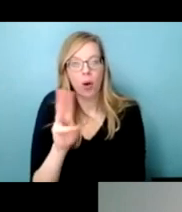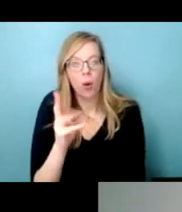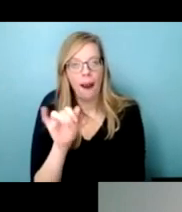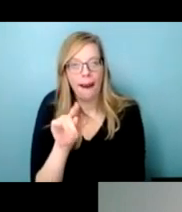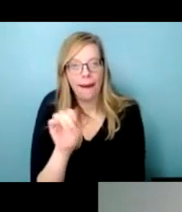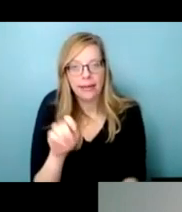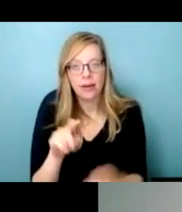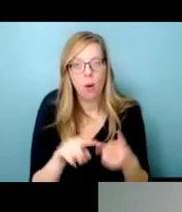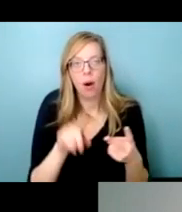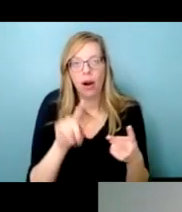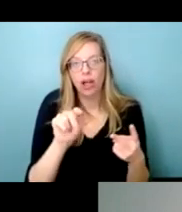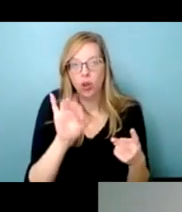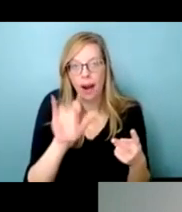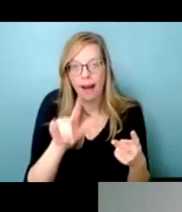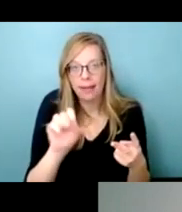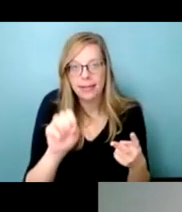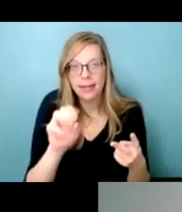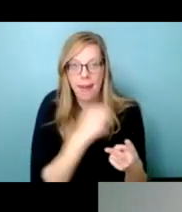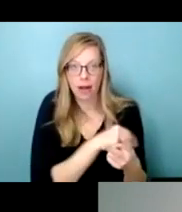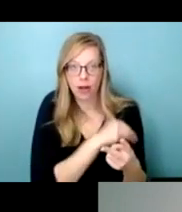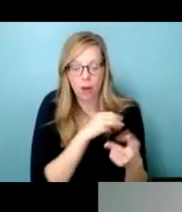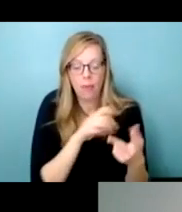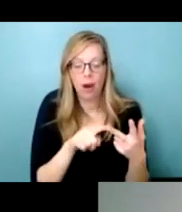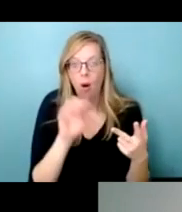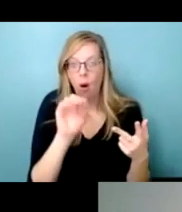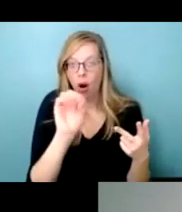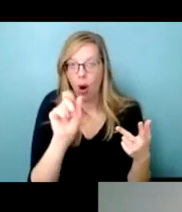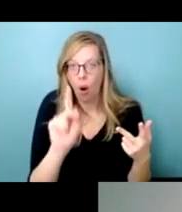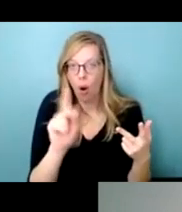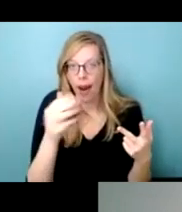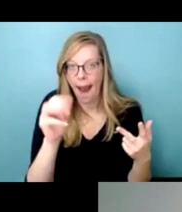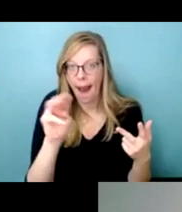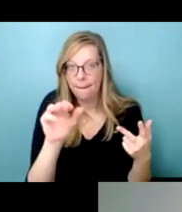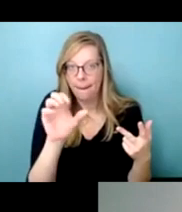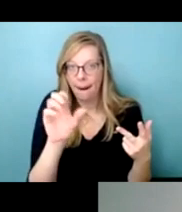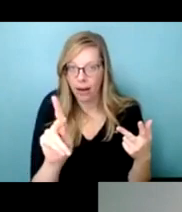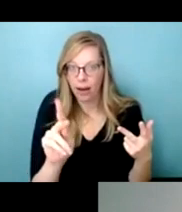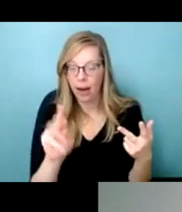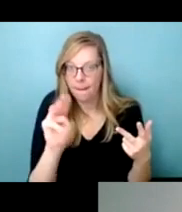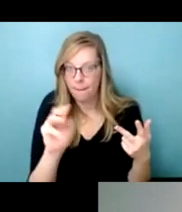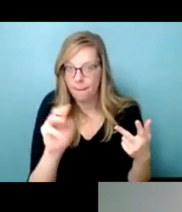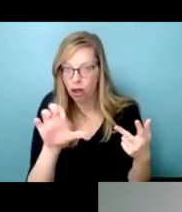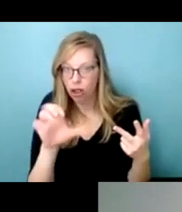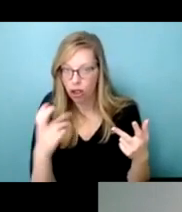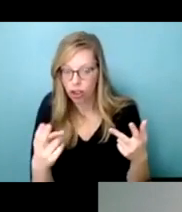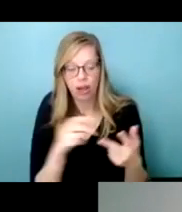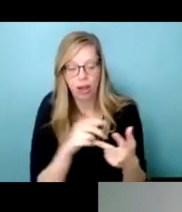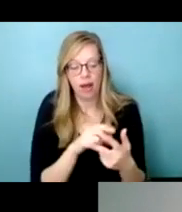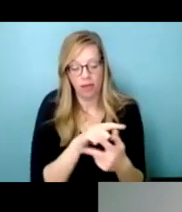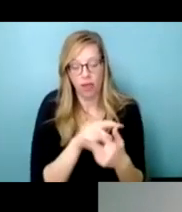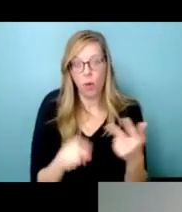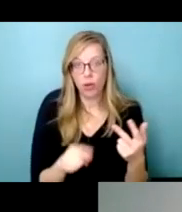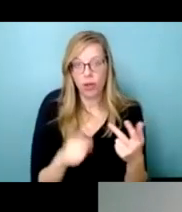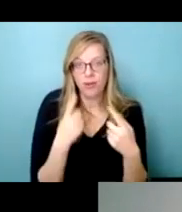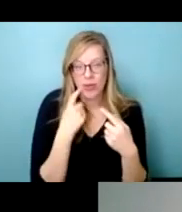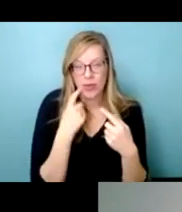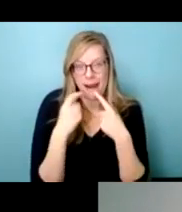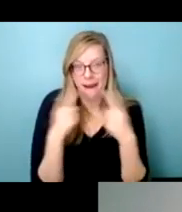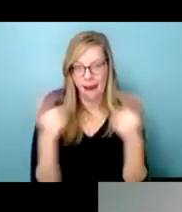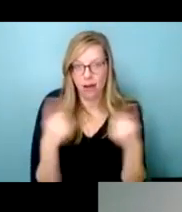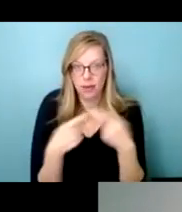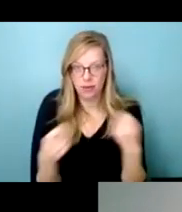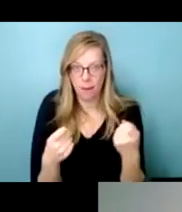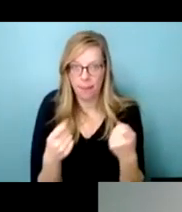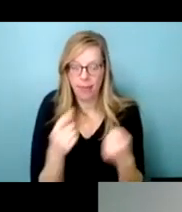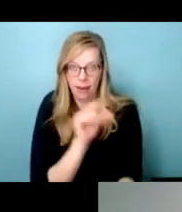Manitoba, Oak Hammock Marsh. These are all recent announcements by the current government. And the big one was a couple of years